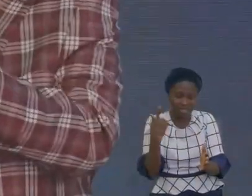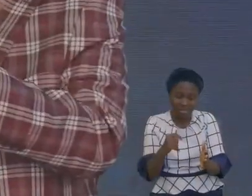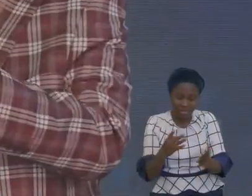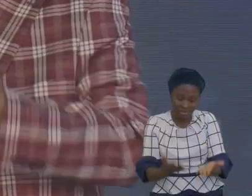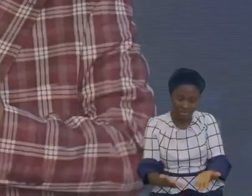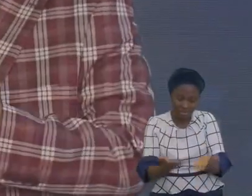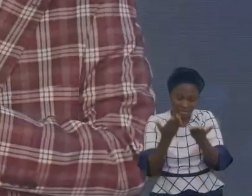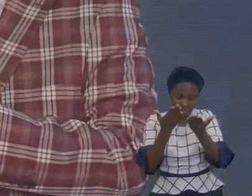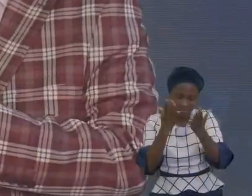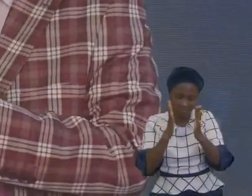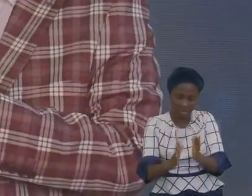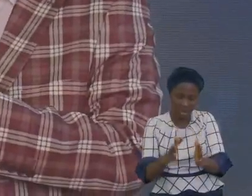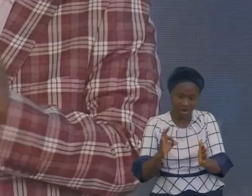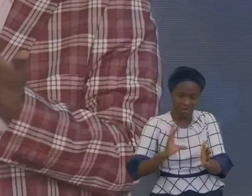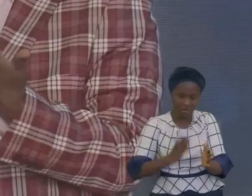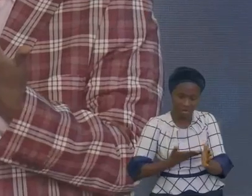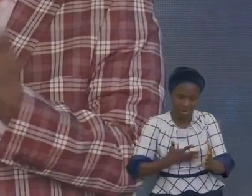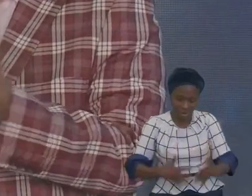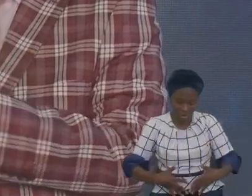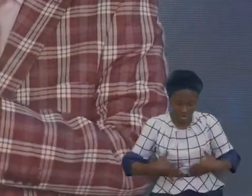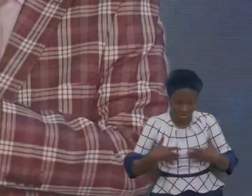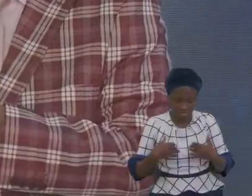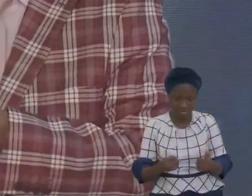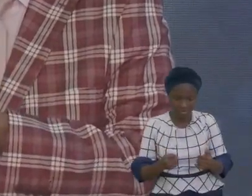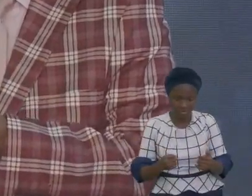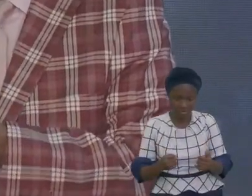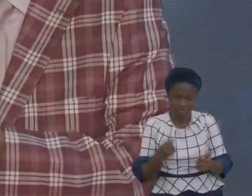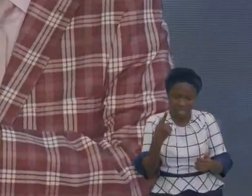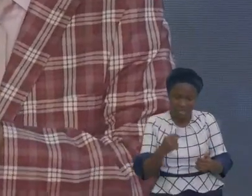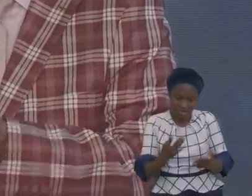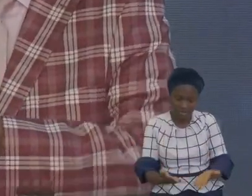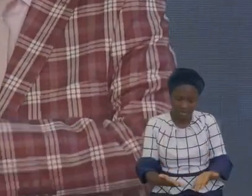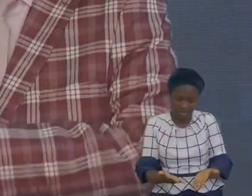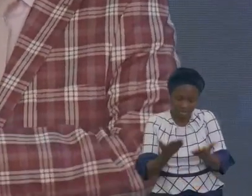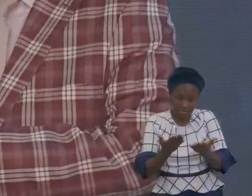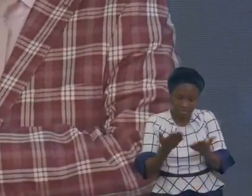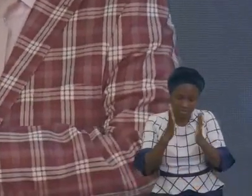lifter up of our soul, spirit, and heart,